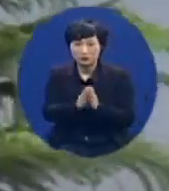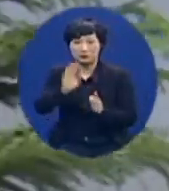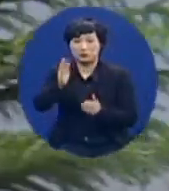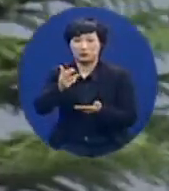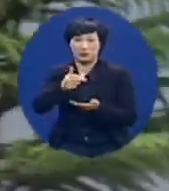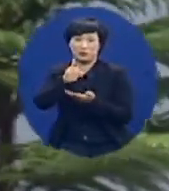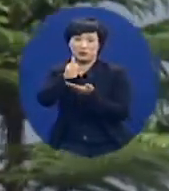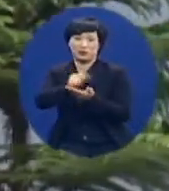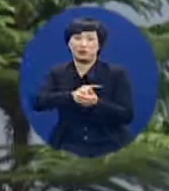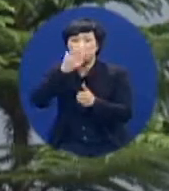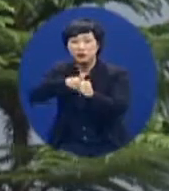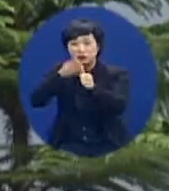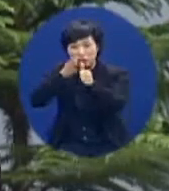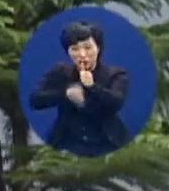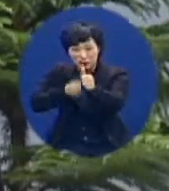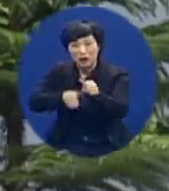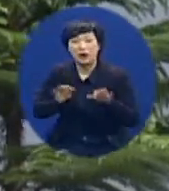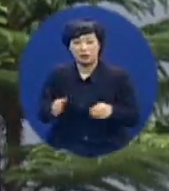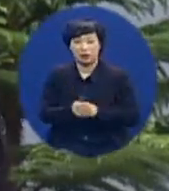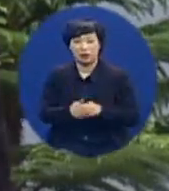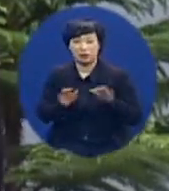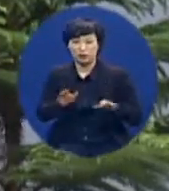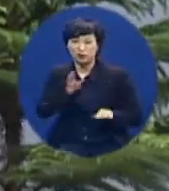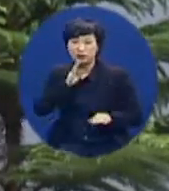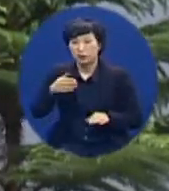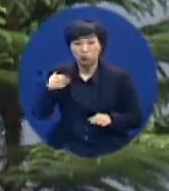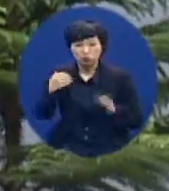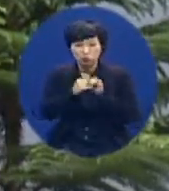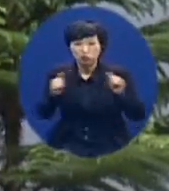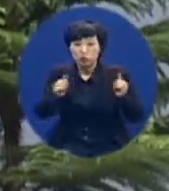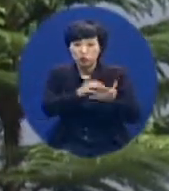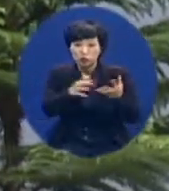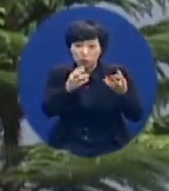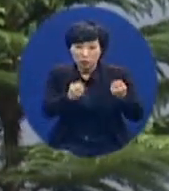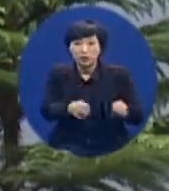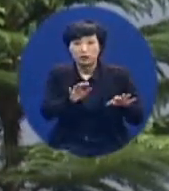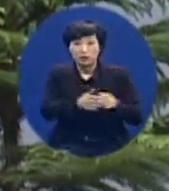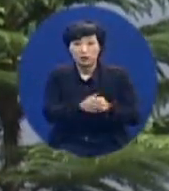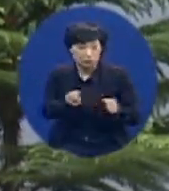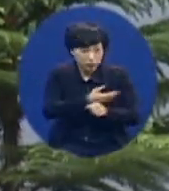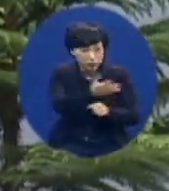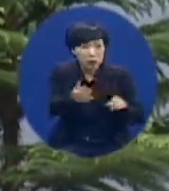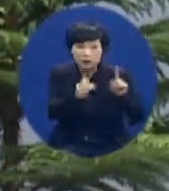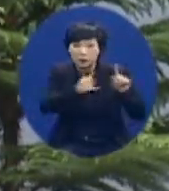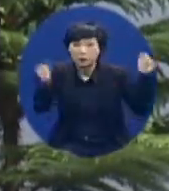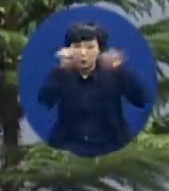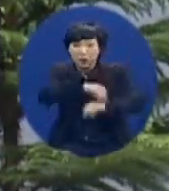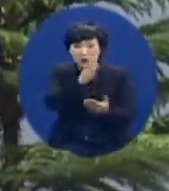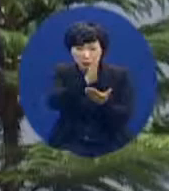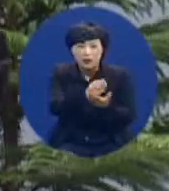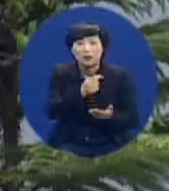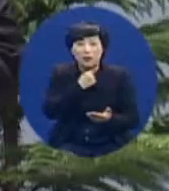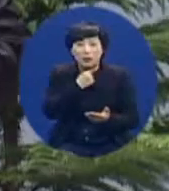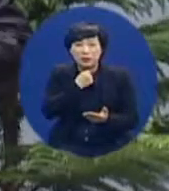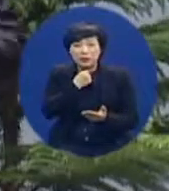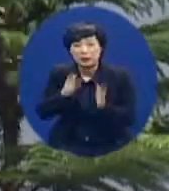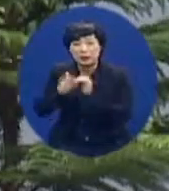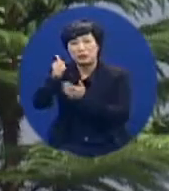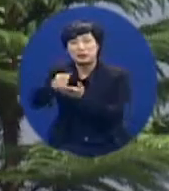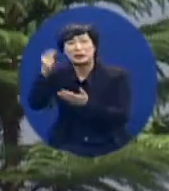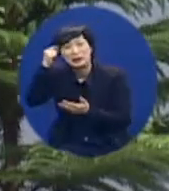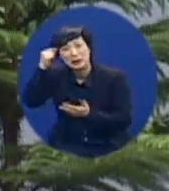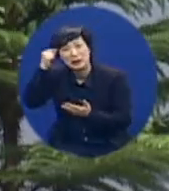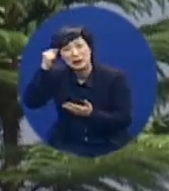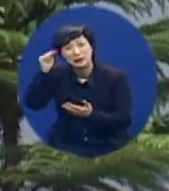has the evidence. Let us share this to those who do not know about it so that they don't